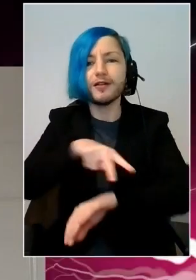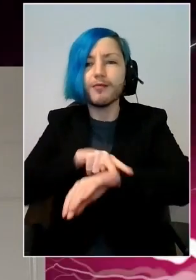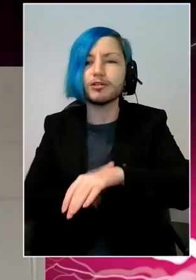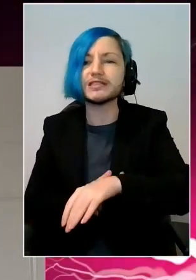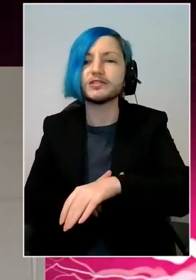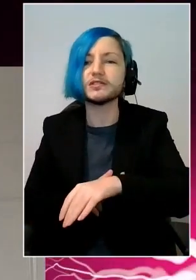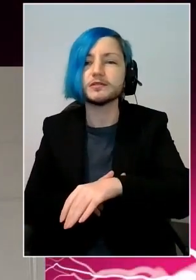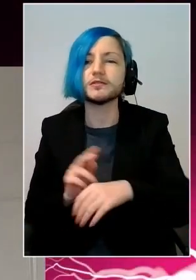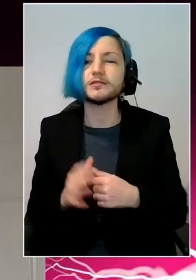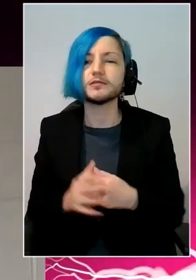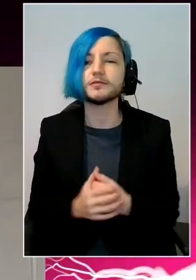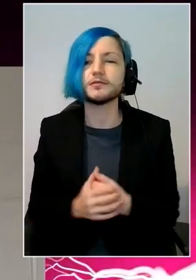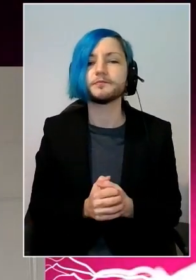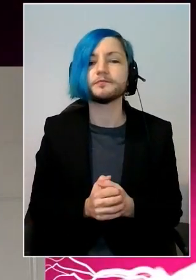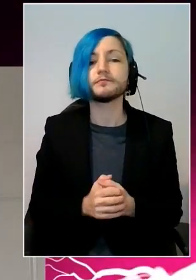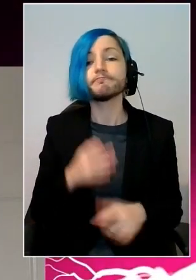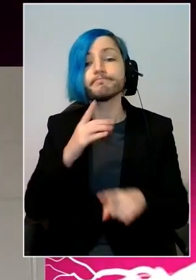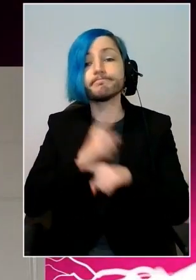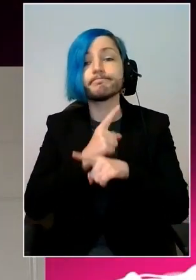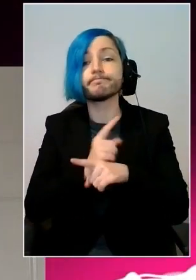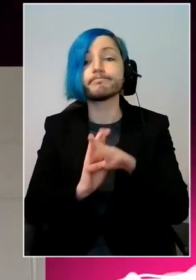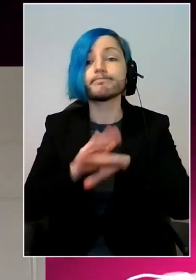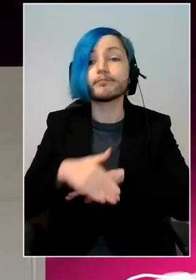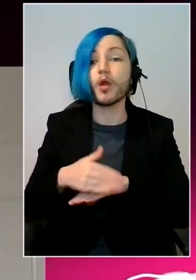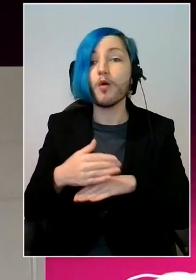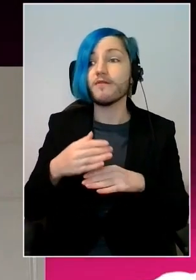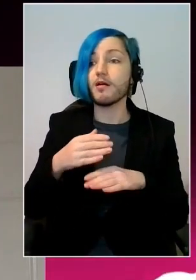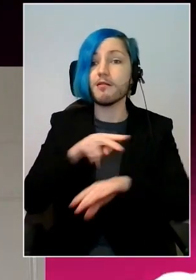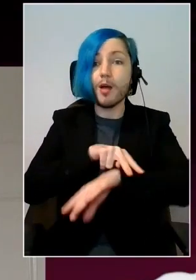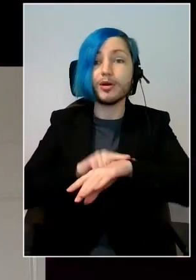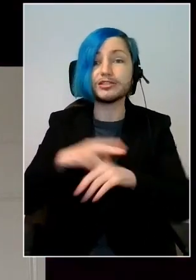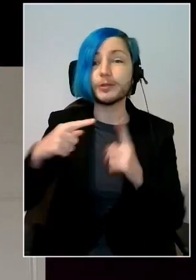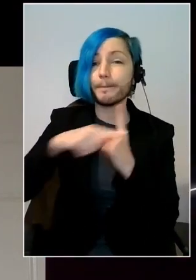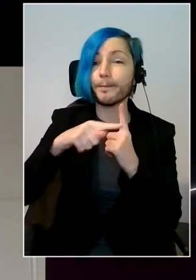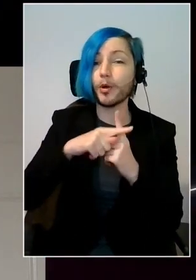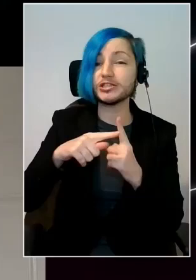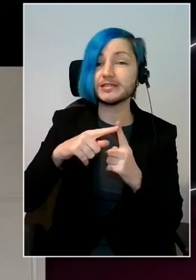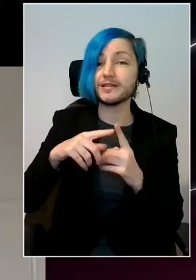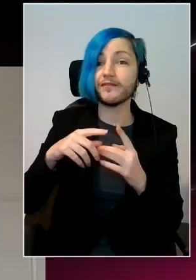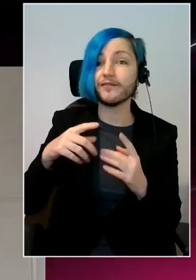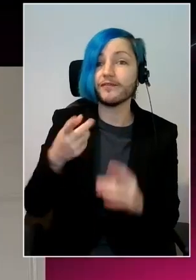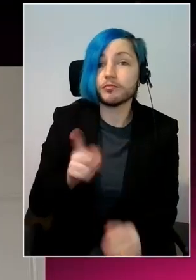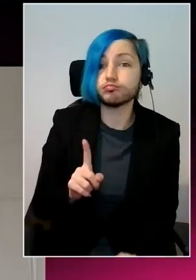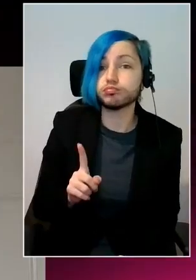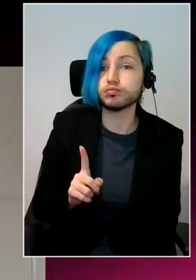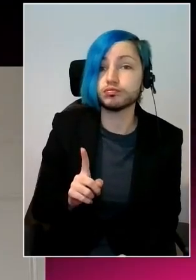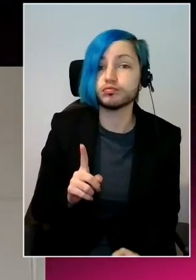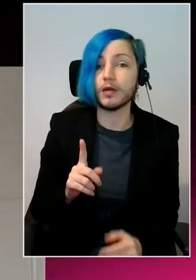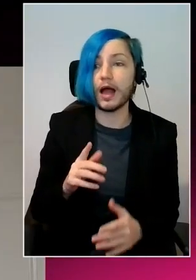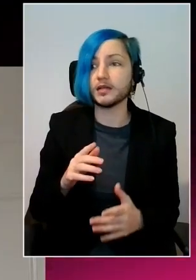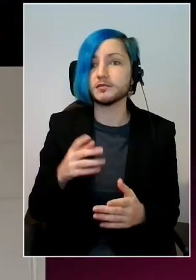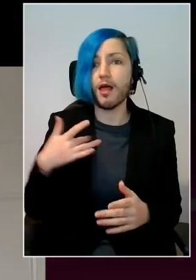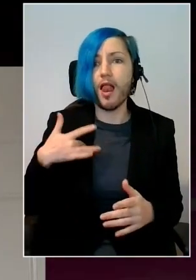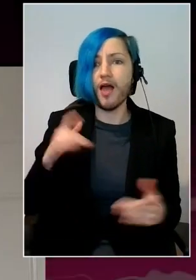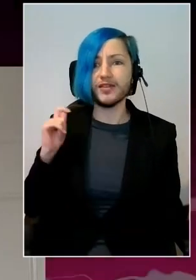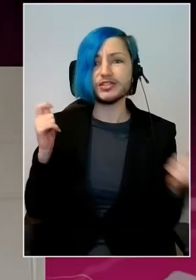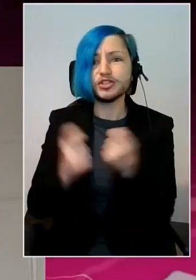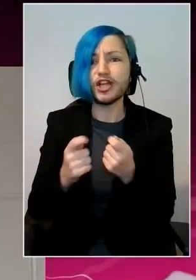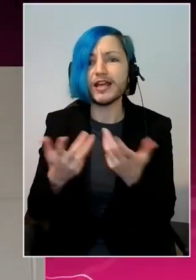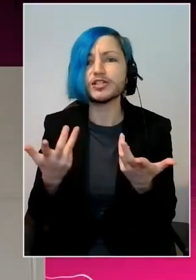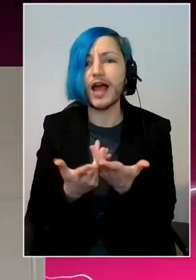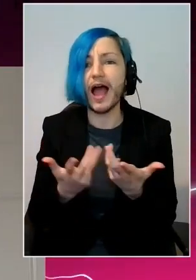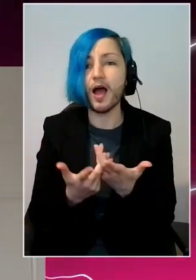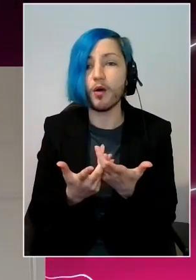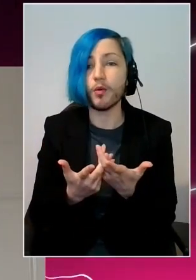the positive impact of apprenticeships on businesses, and we write about how apprenticeships change people's lives, you are the